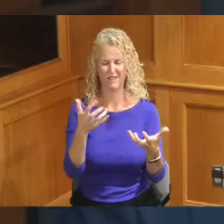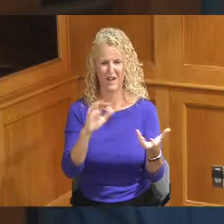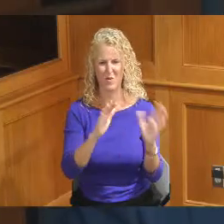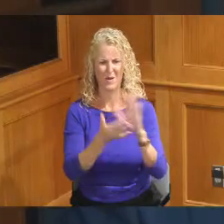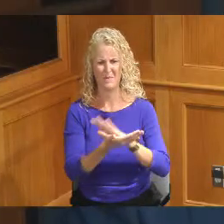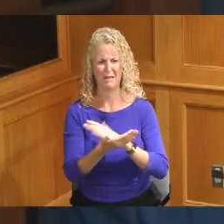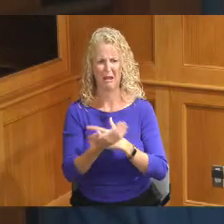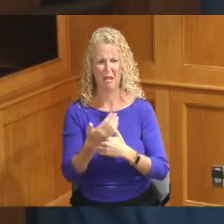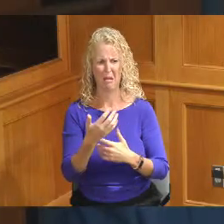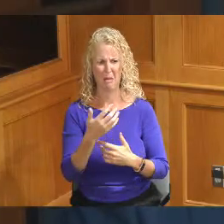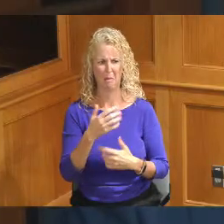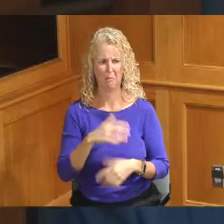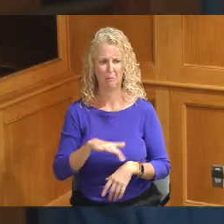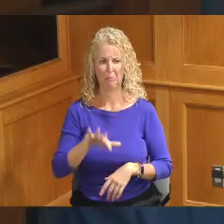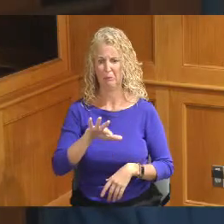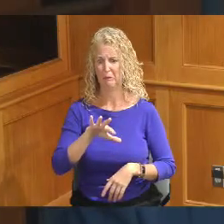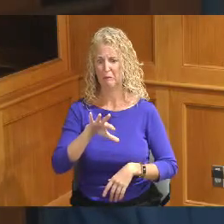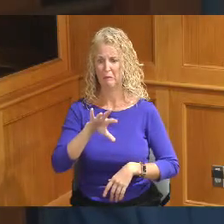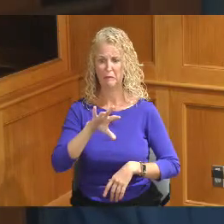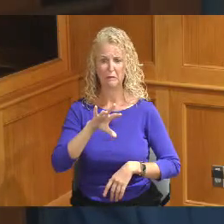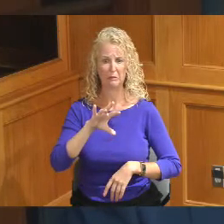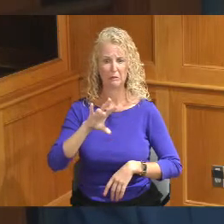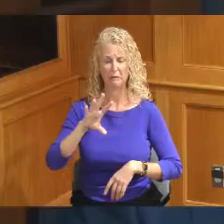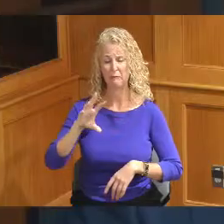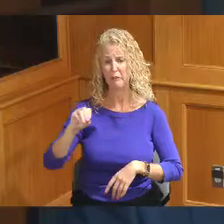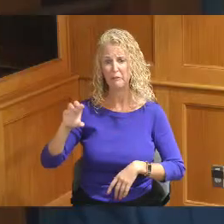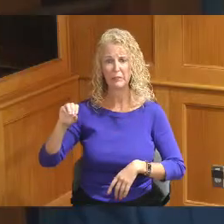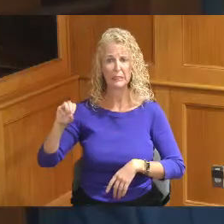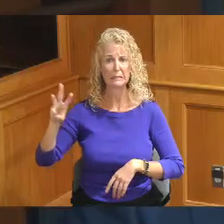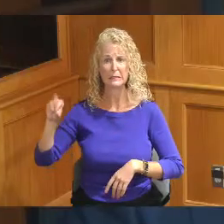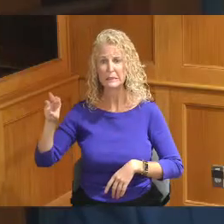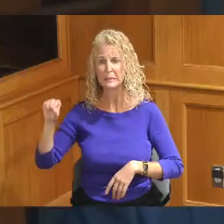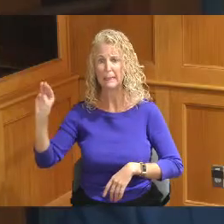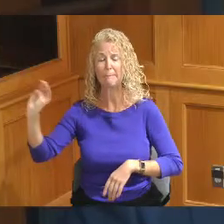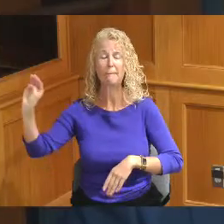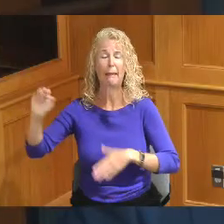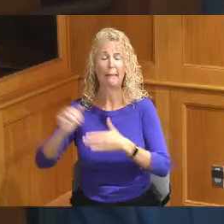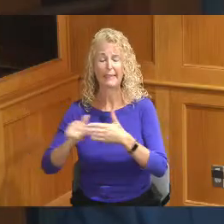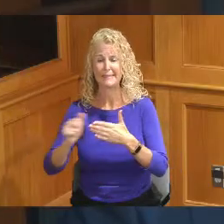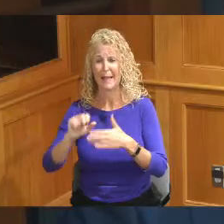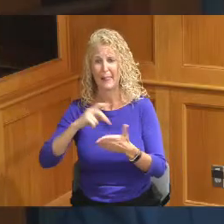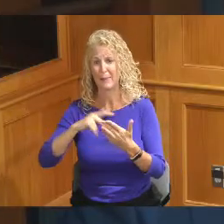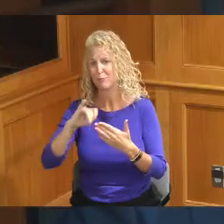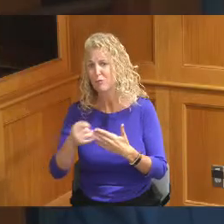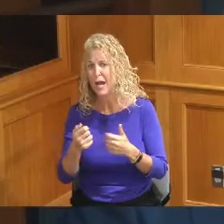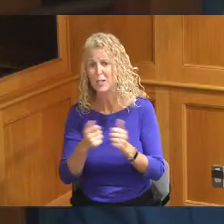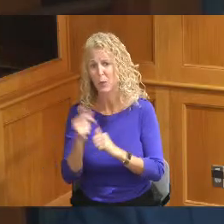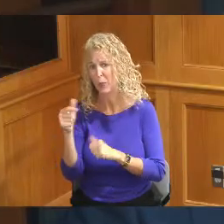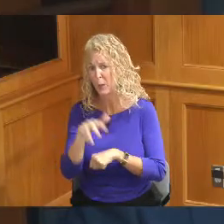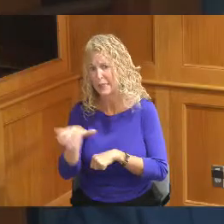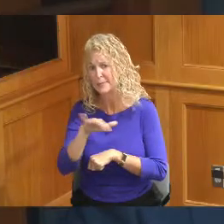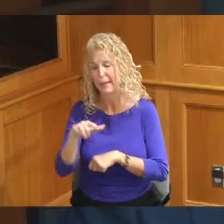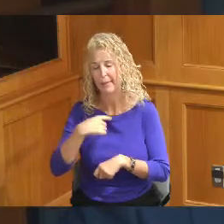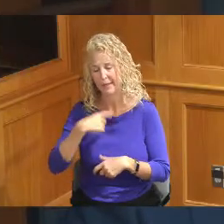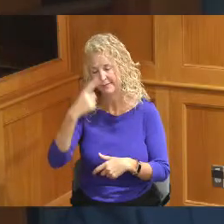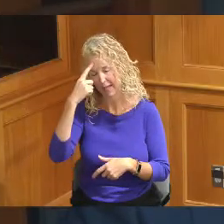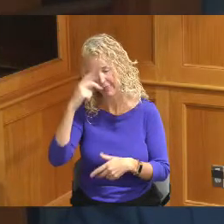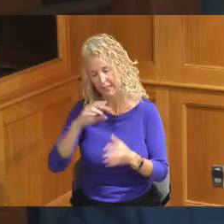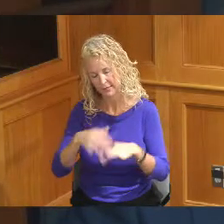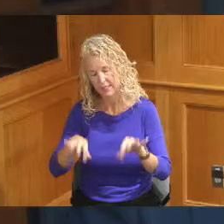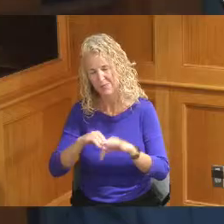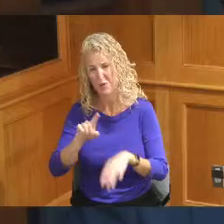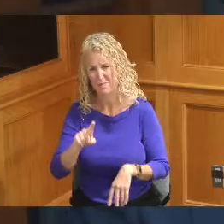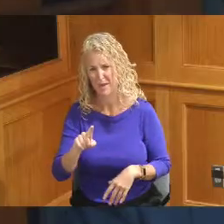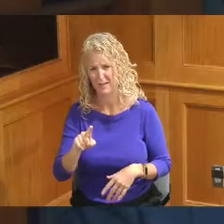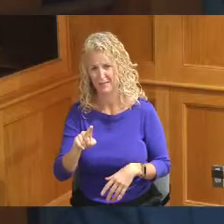million, $50, $70 million project with green space. I appreciate green space, but we don't